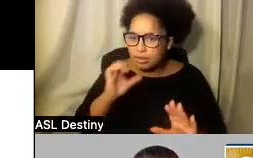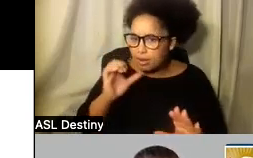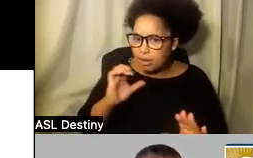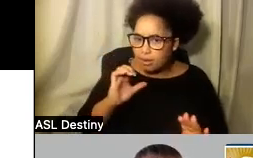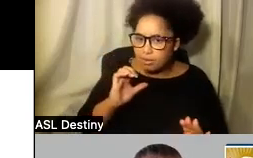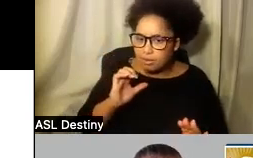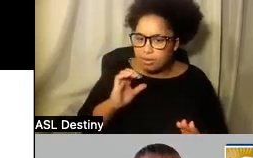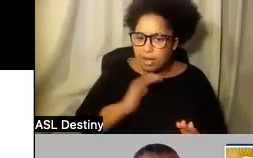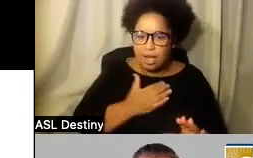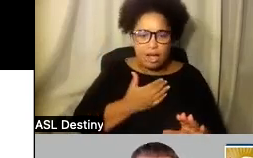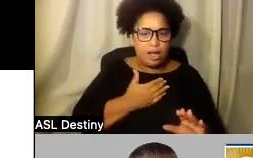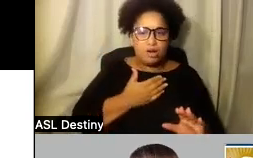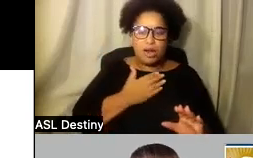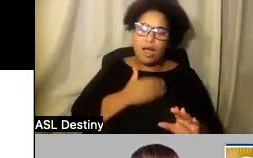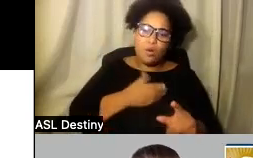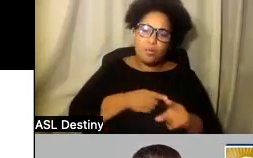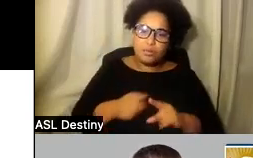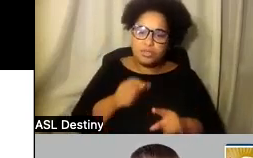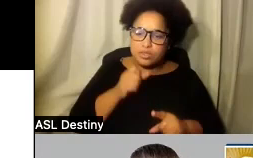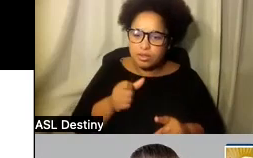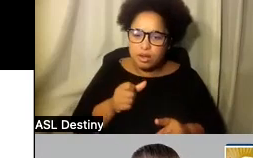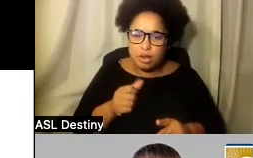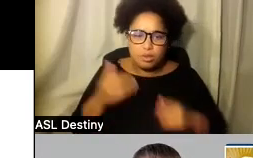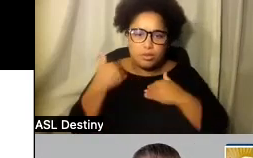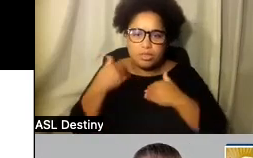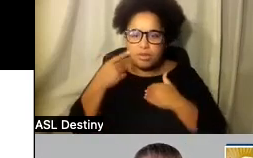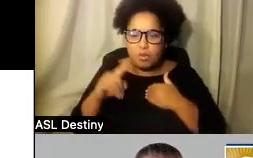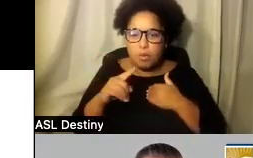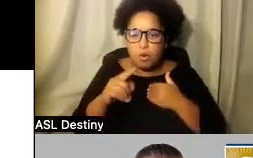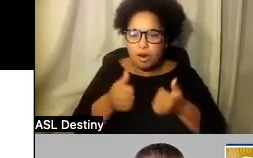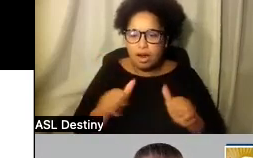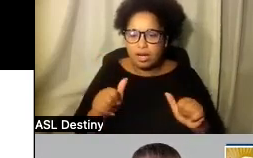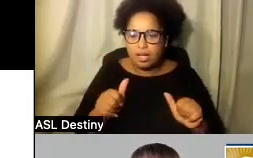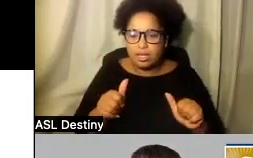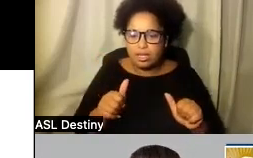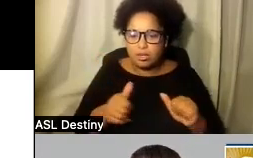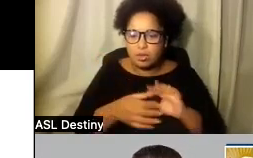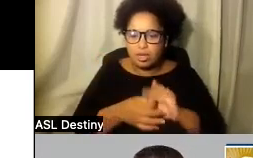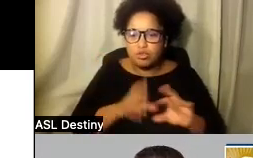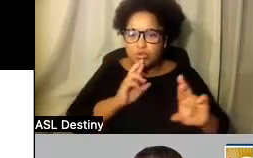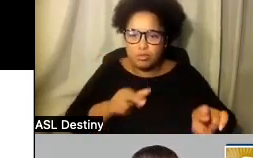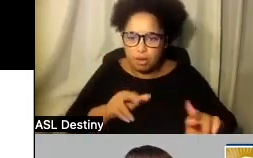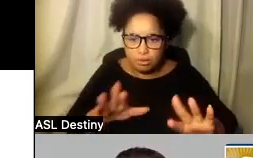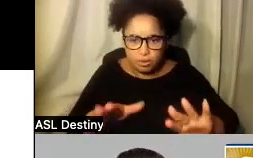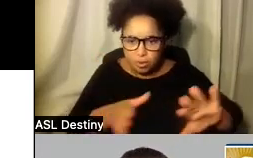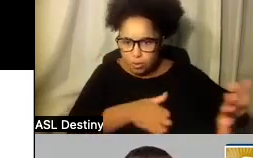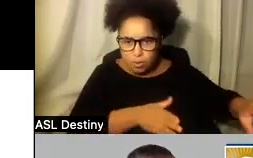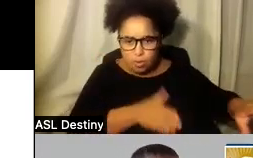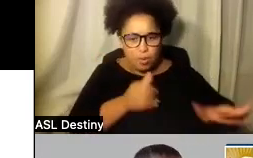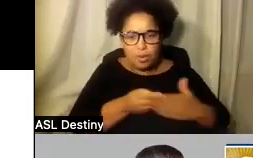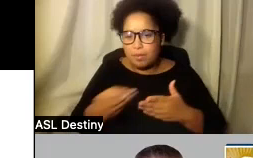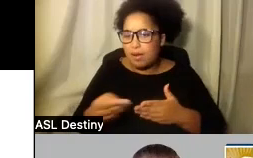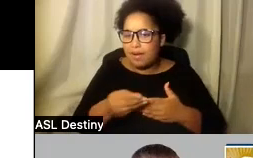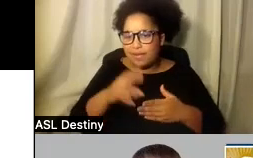our particular branch is not responsible for conducting anything that as it relates to response. We won't buy fire